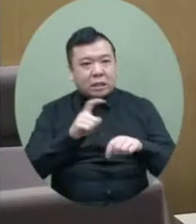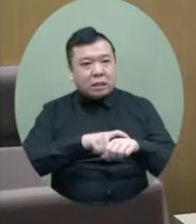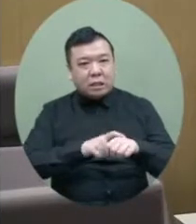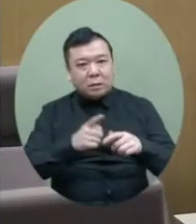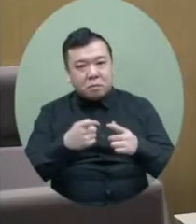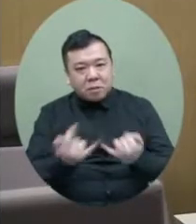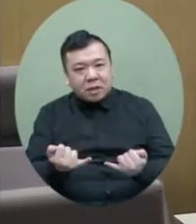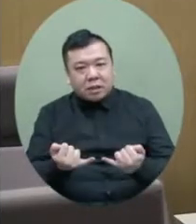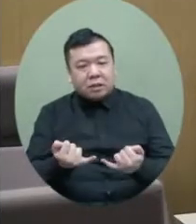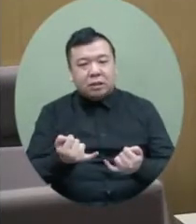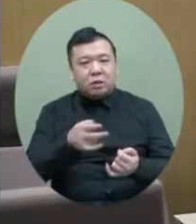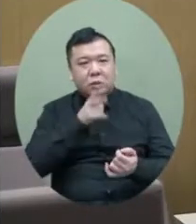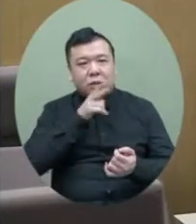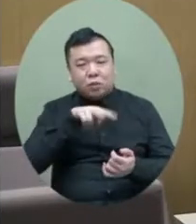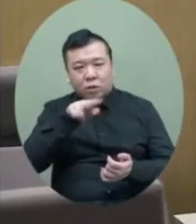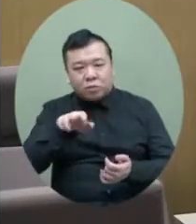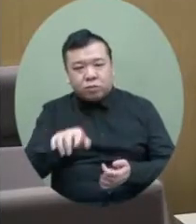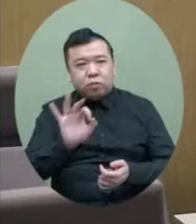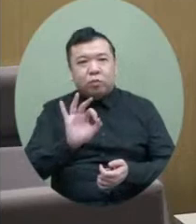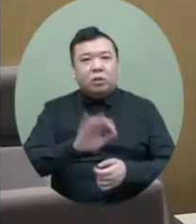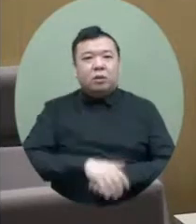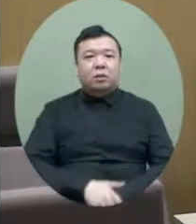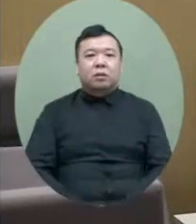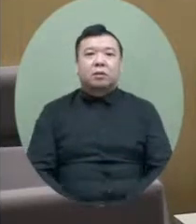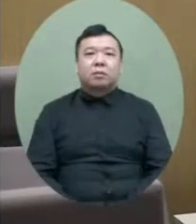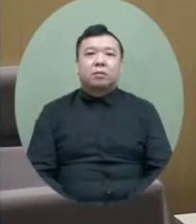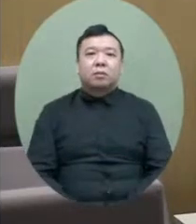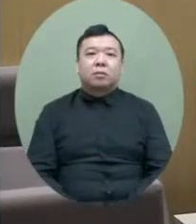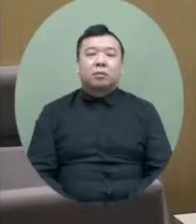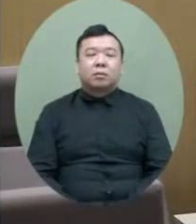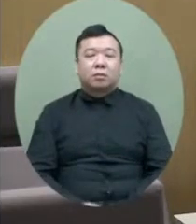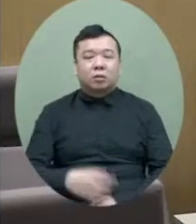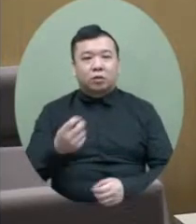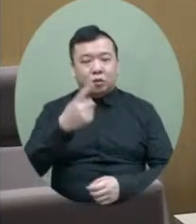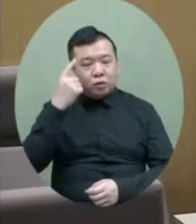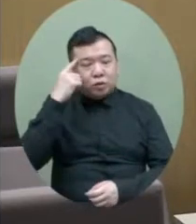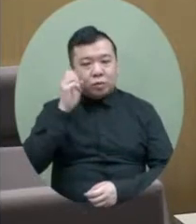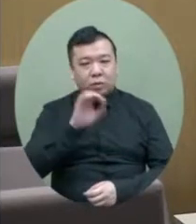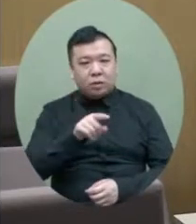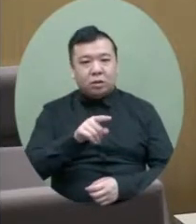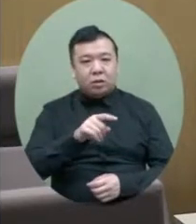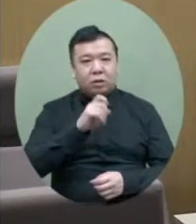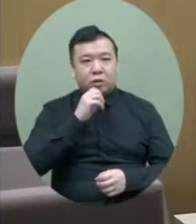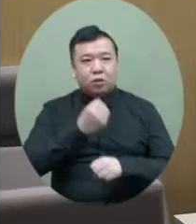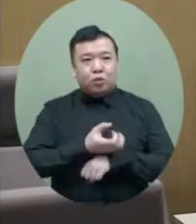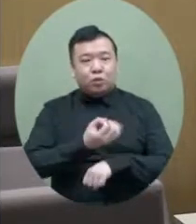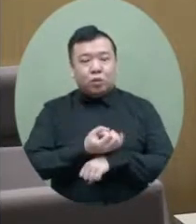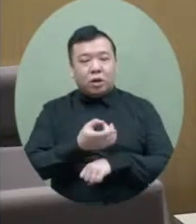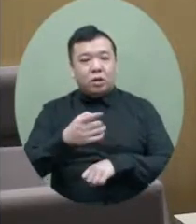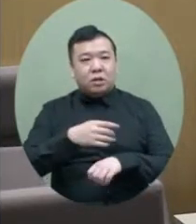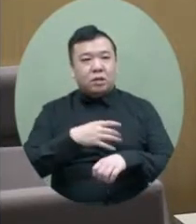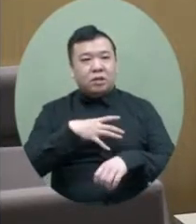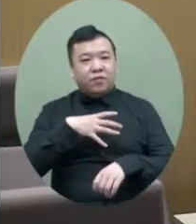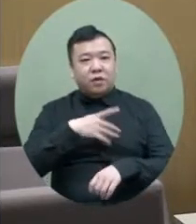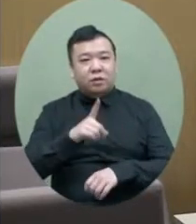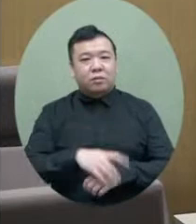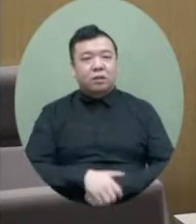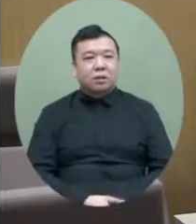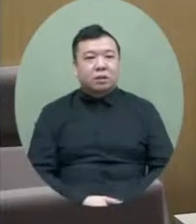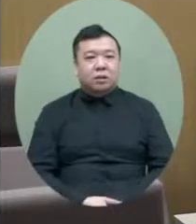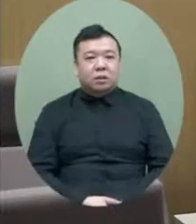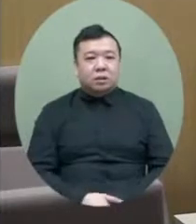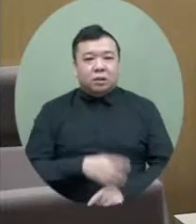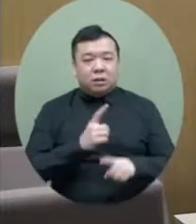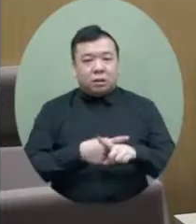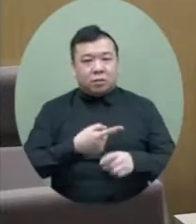had missed the best opportunity, thus failed to find any cases? And also for